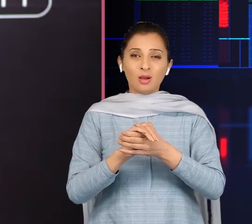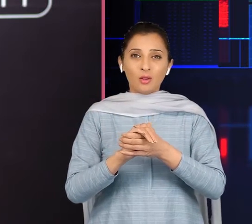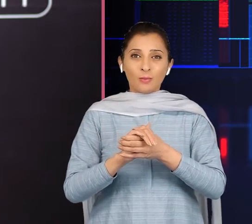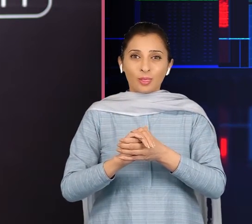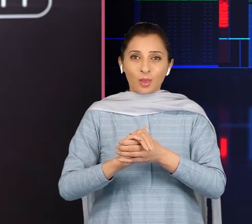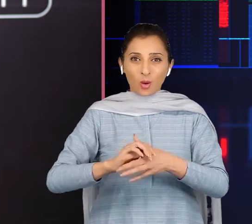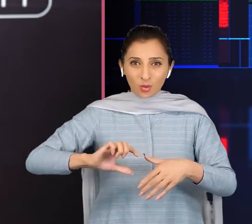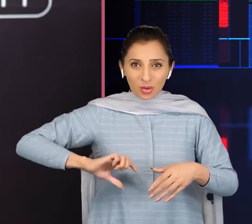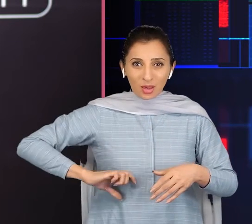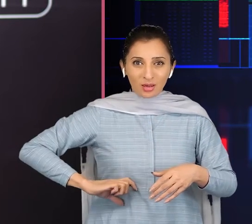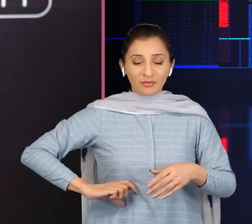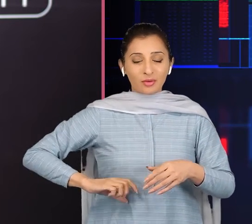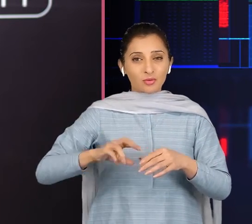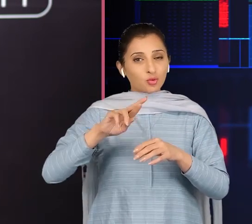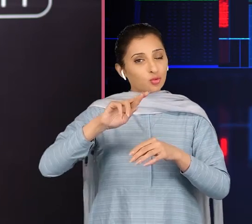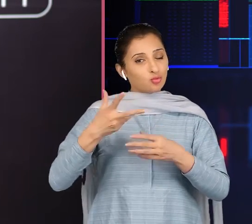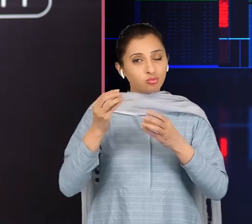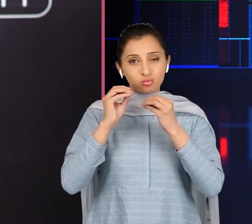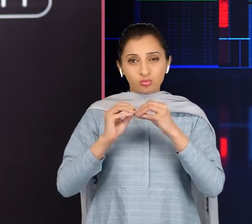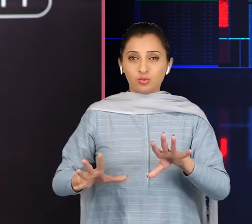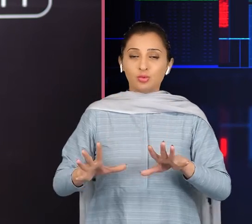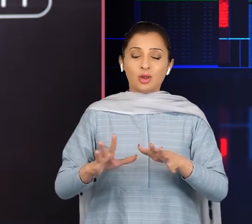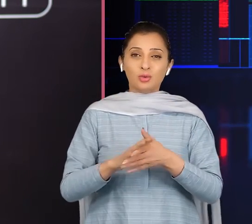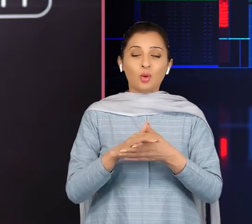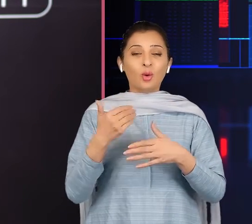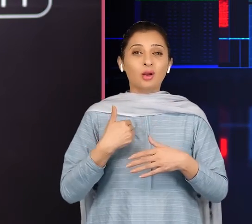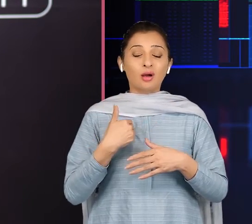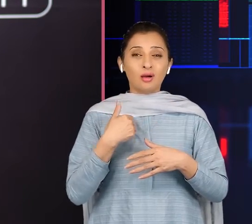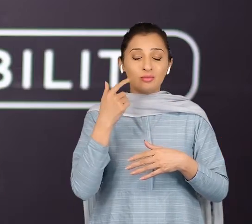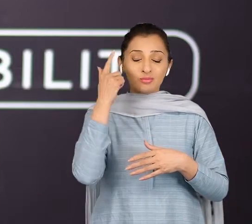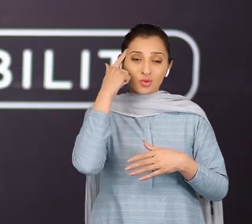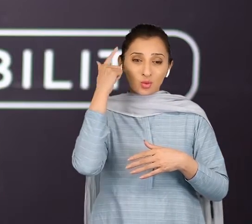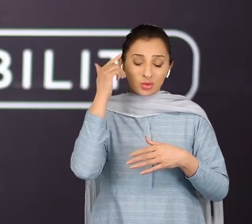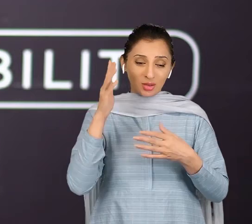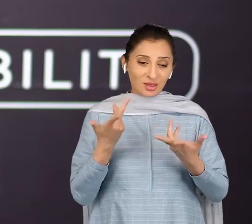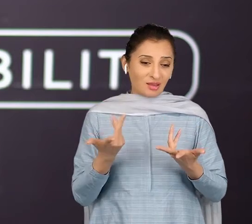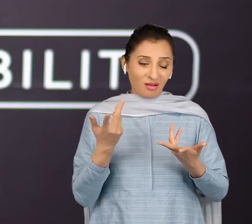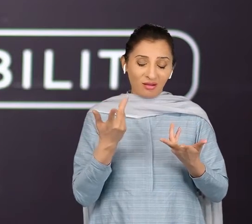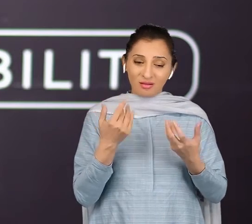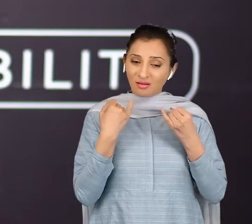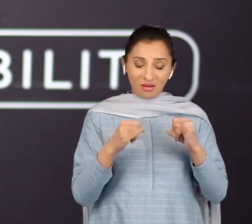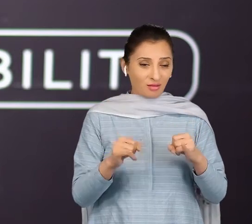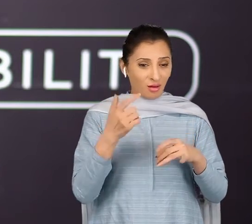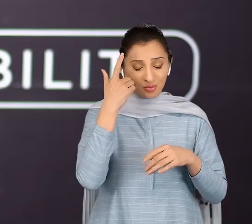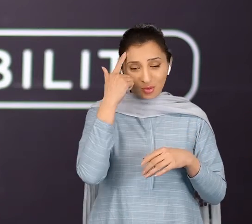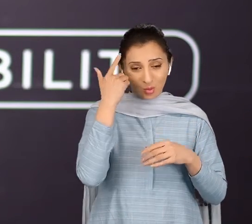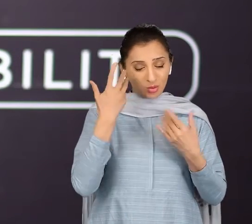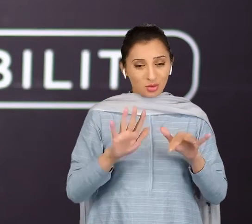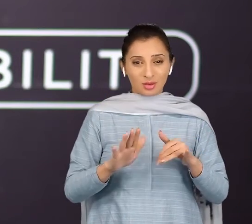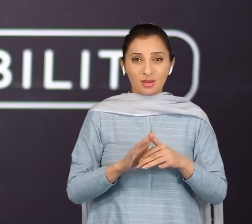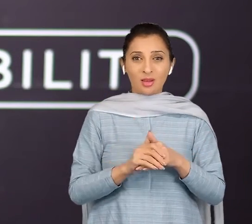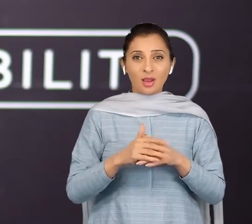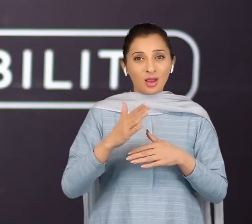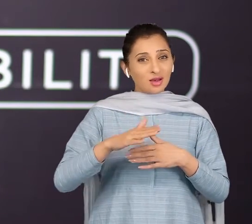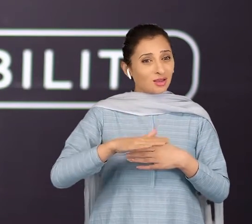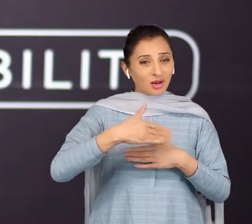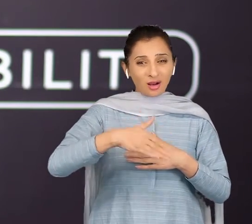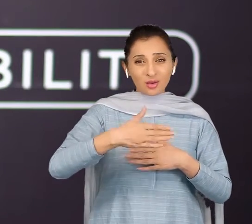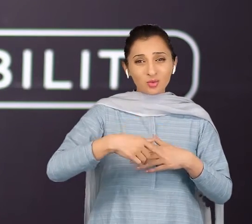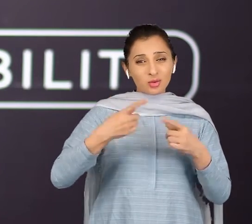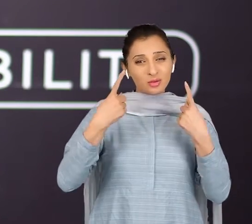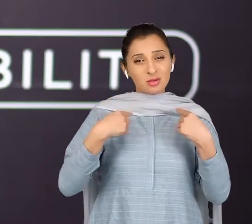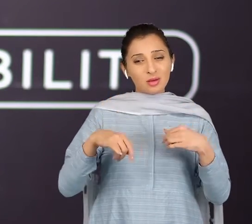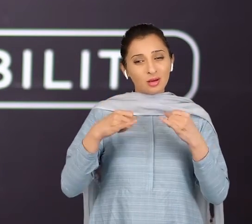her liver was completely damaged. And, we were in this state of denial because, it's like her case only kept on getting